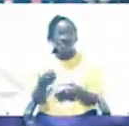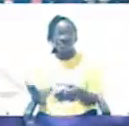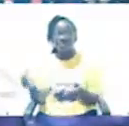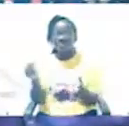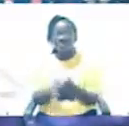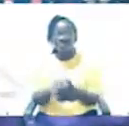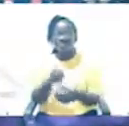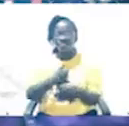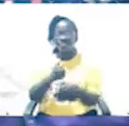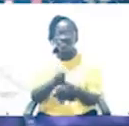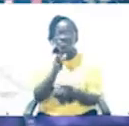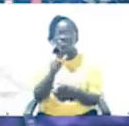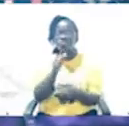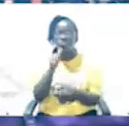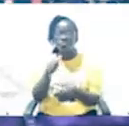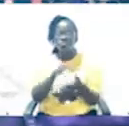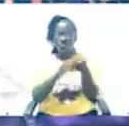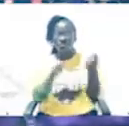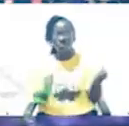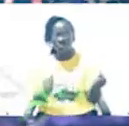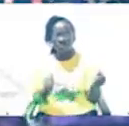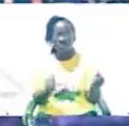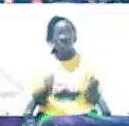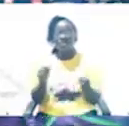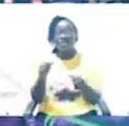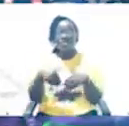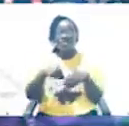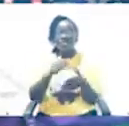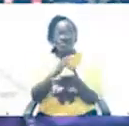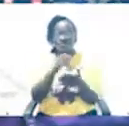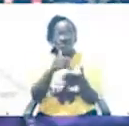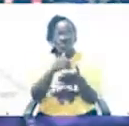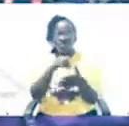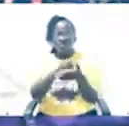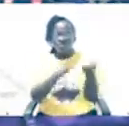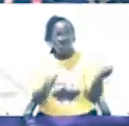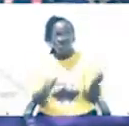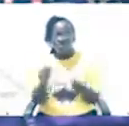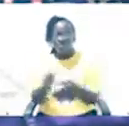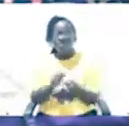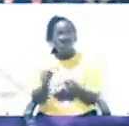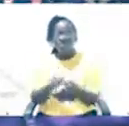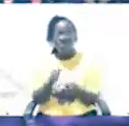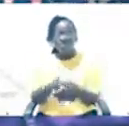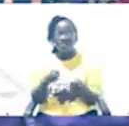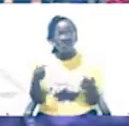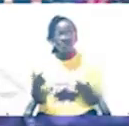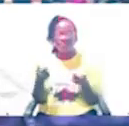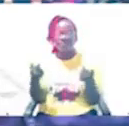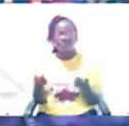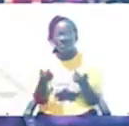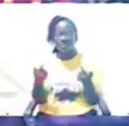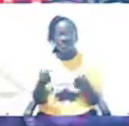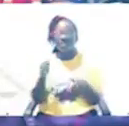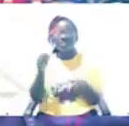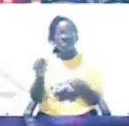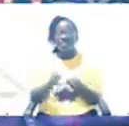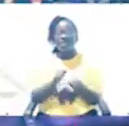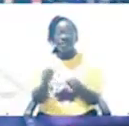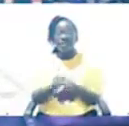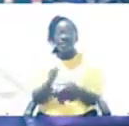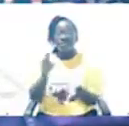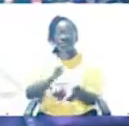Take away every sin. Take away every unrepentance. Take away